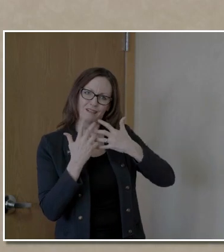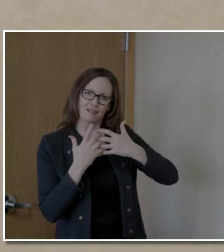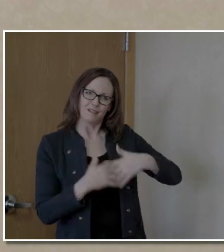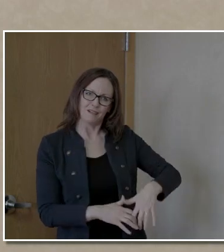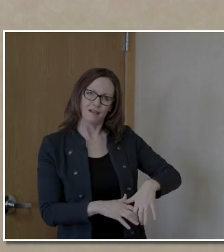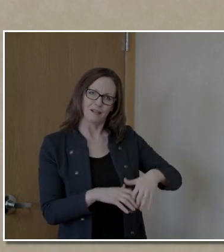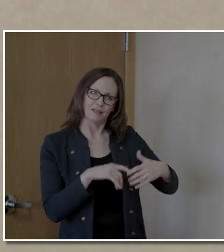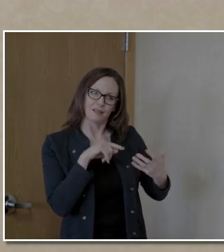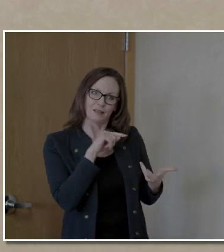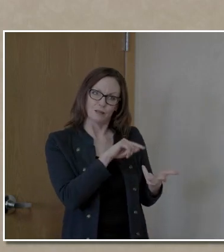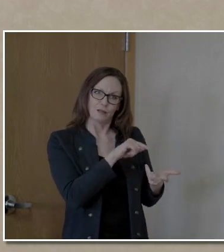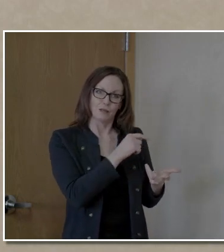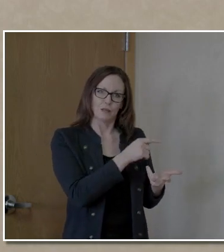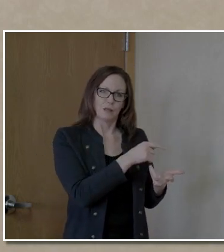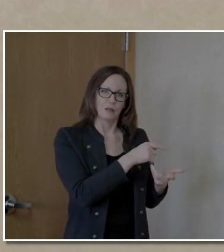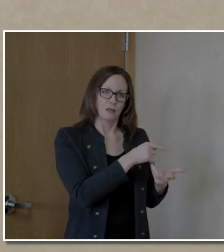it.